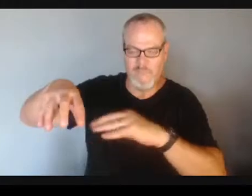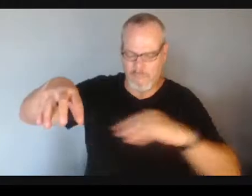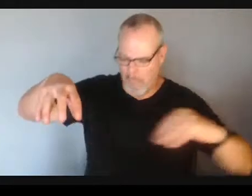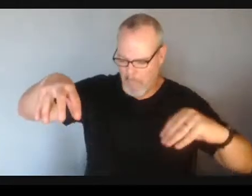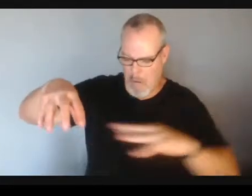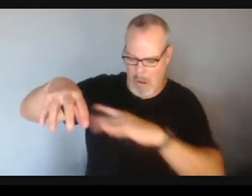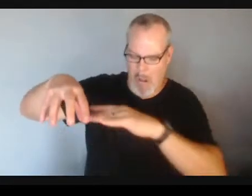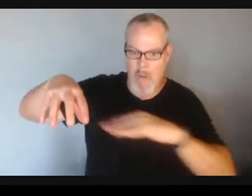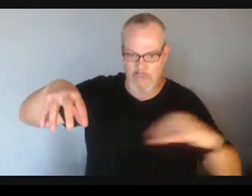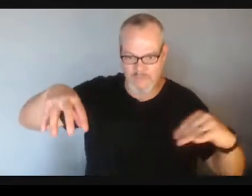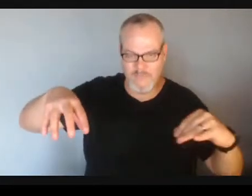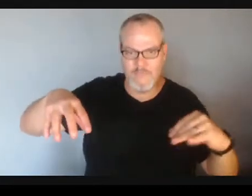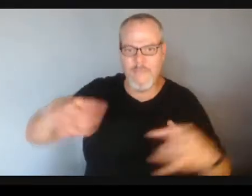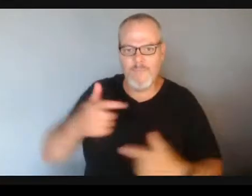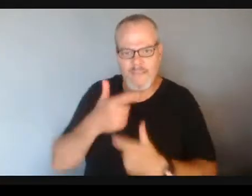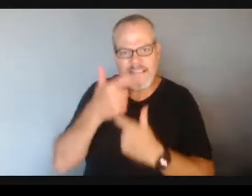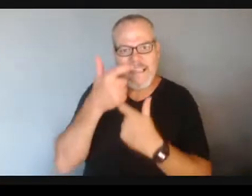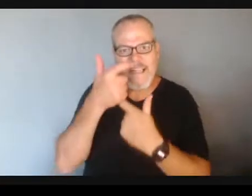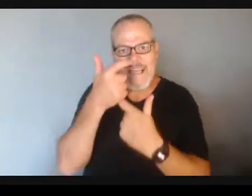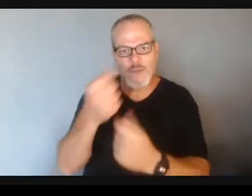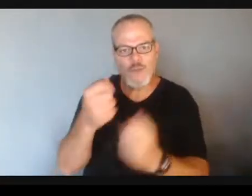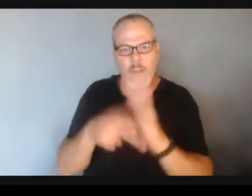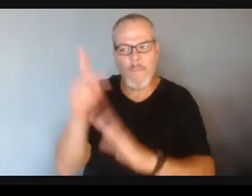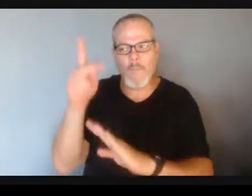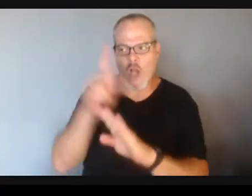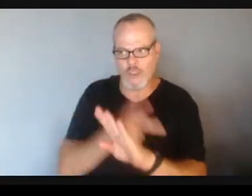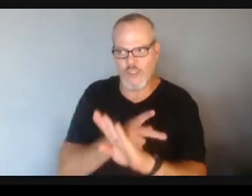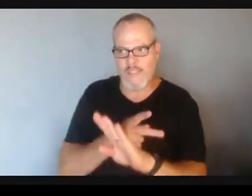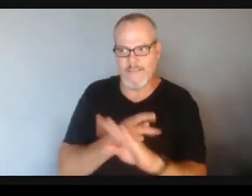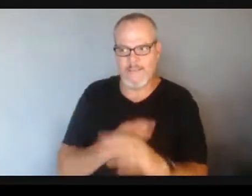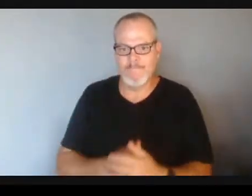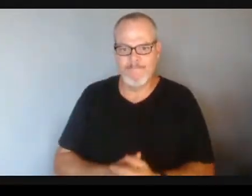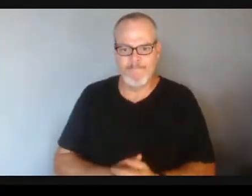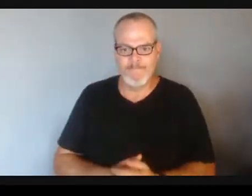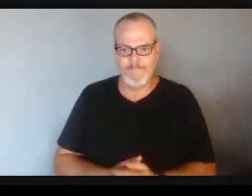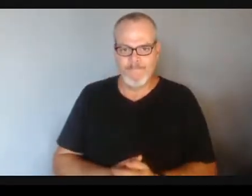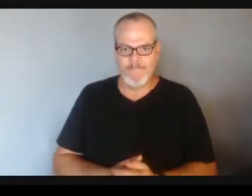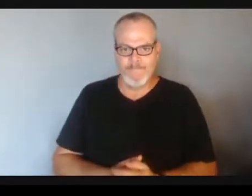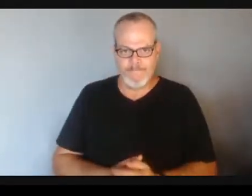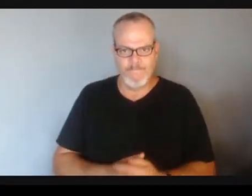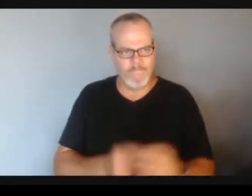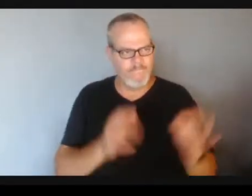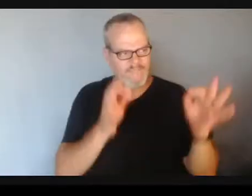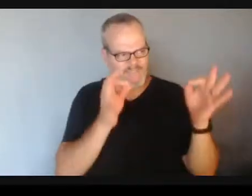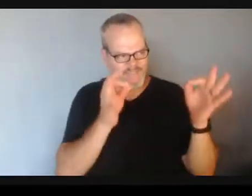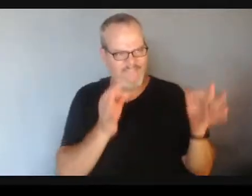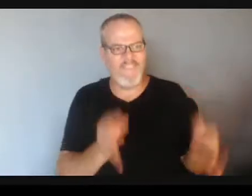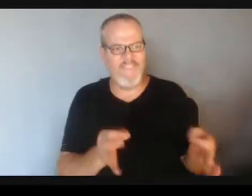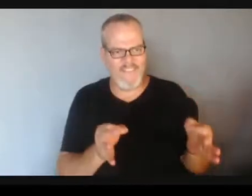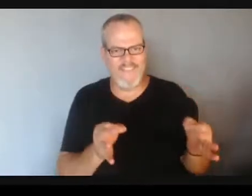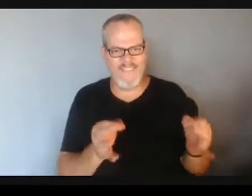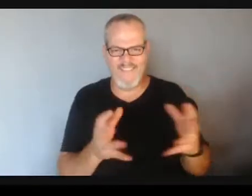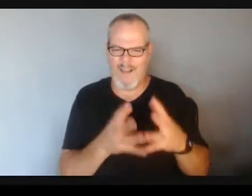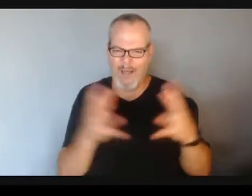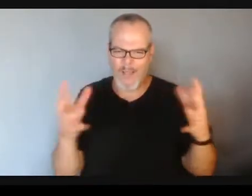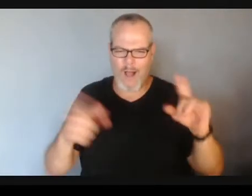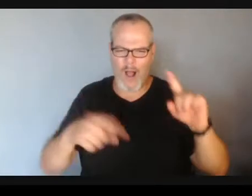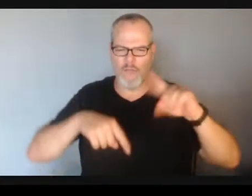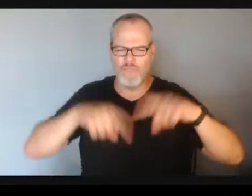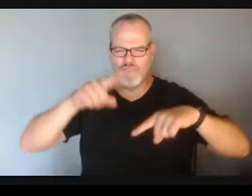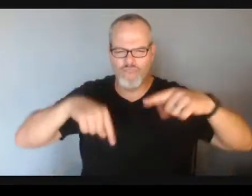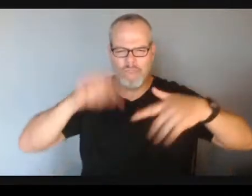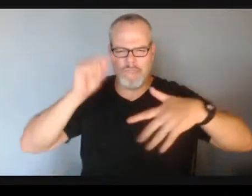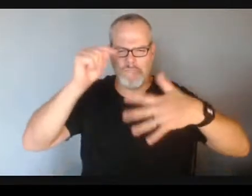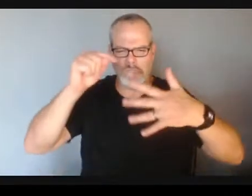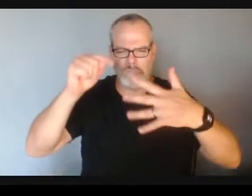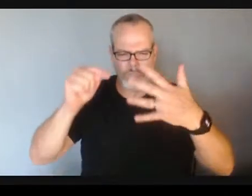Yeah, it's an interesting project. Definitely. You know, a lot of variables at play, and then those south